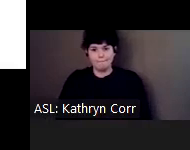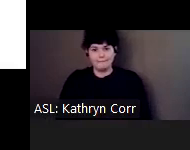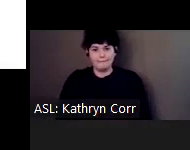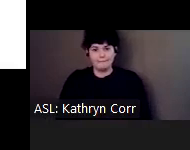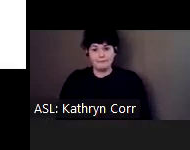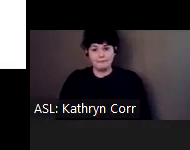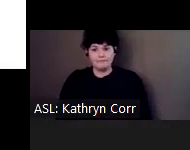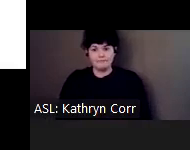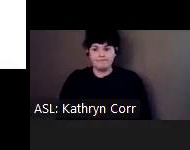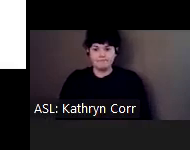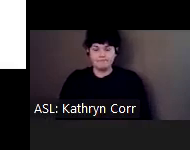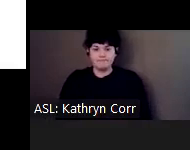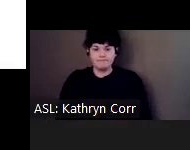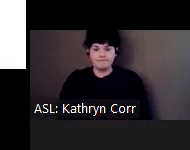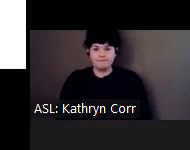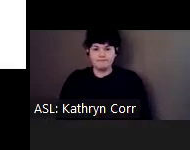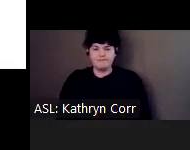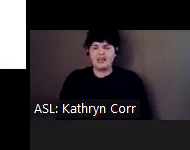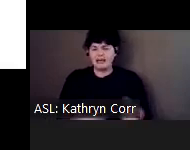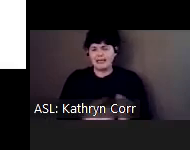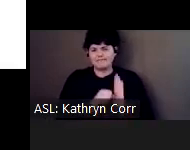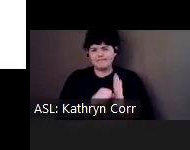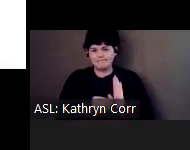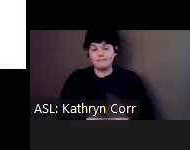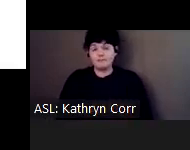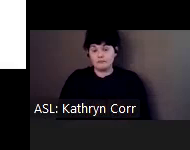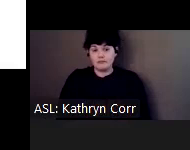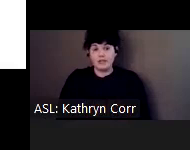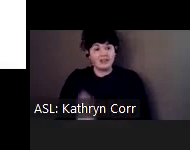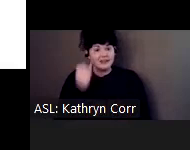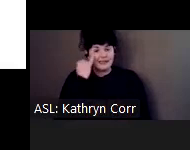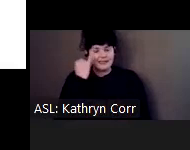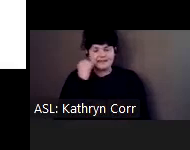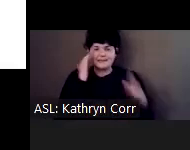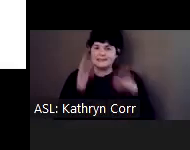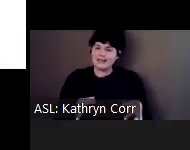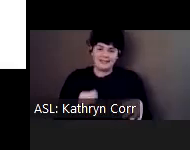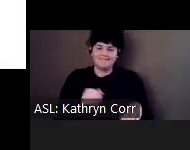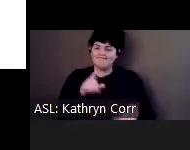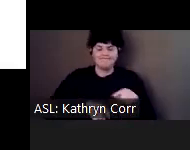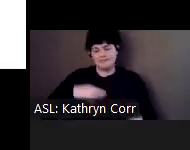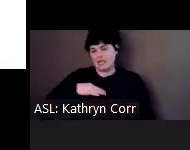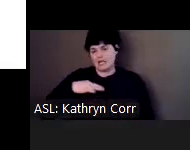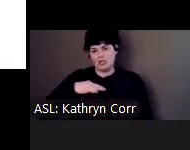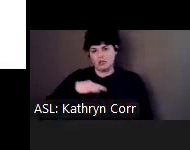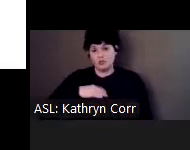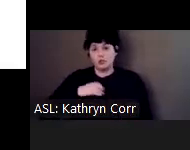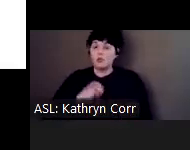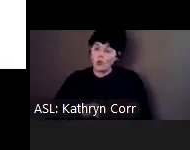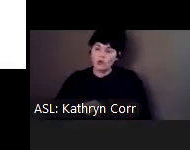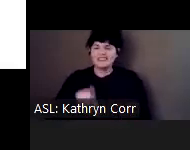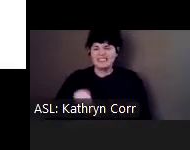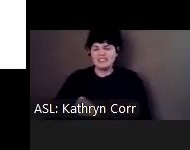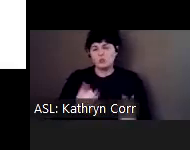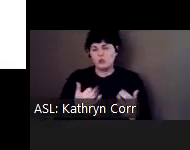Again, as I already said, if you're not eligible or not yet eligible, that information will be conveyed to you.